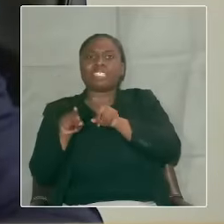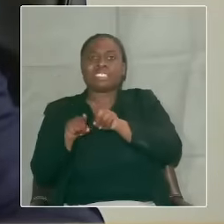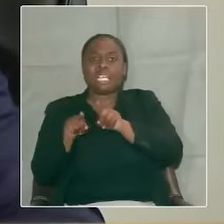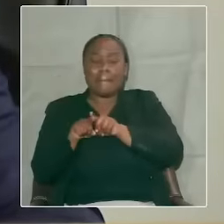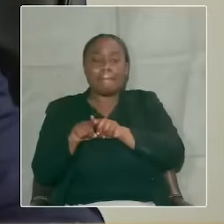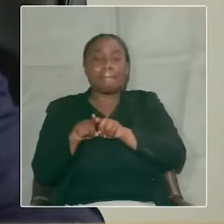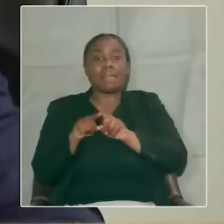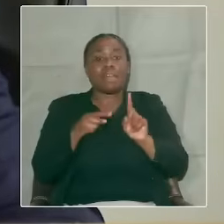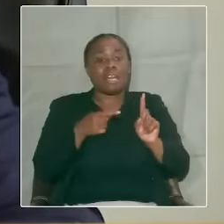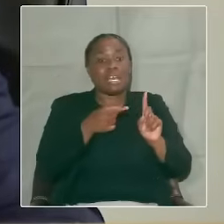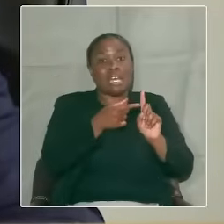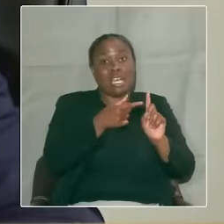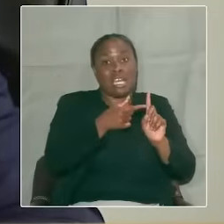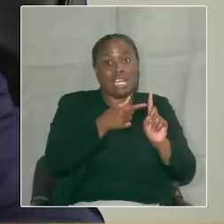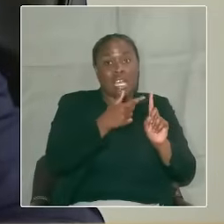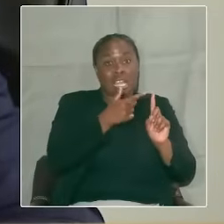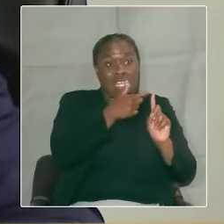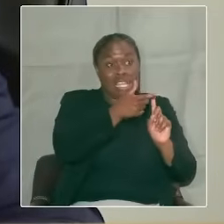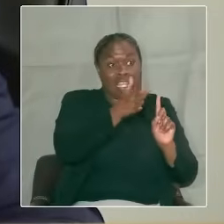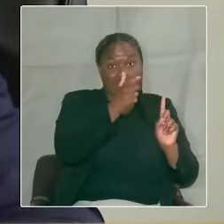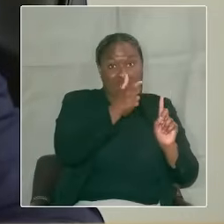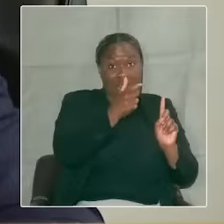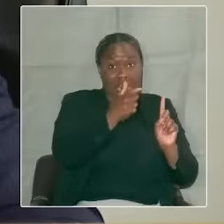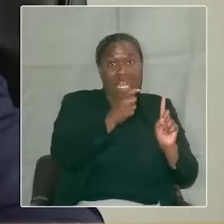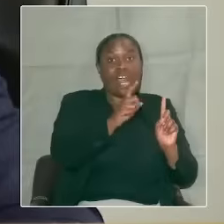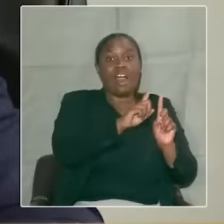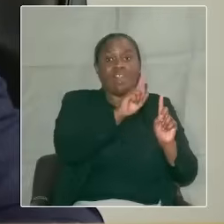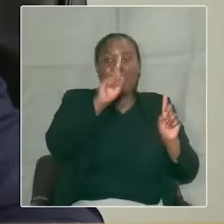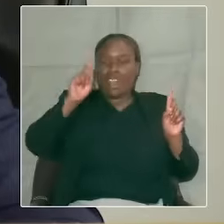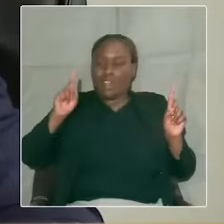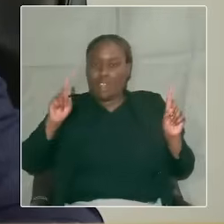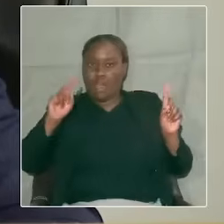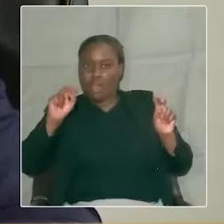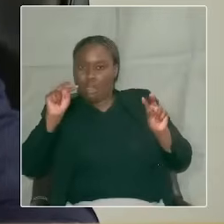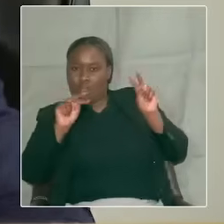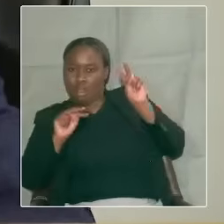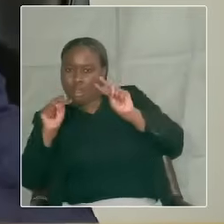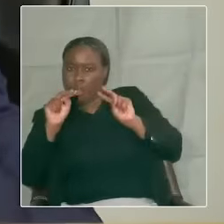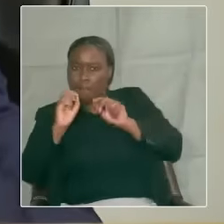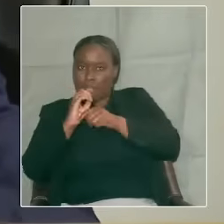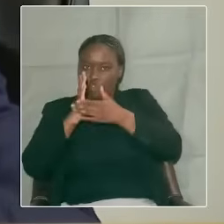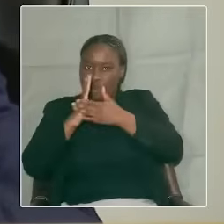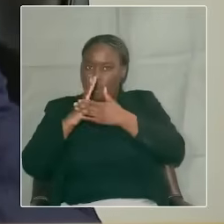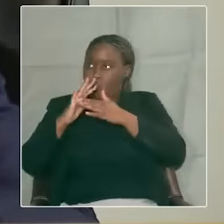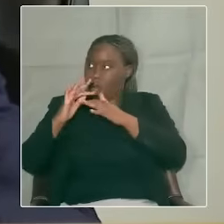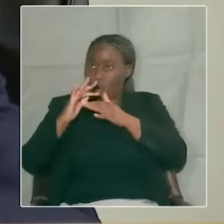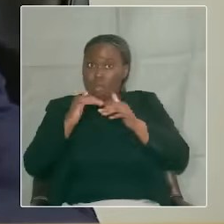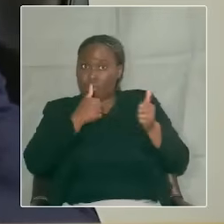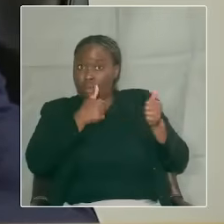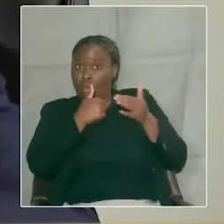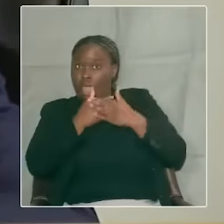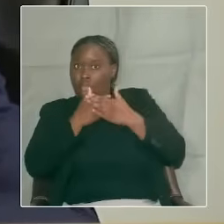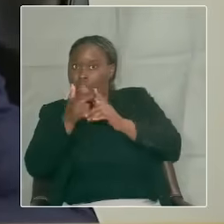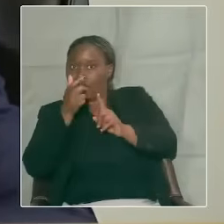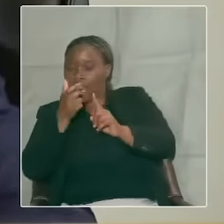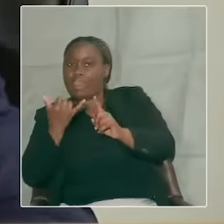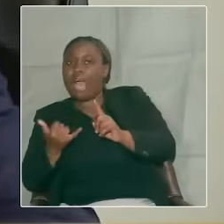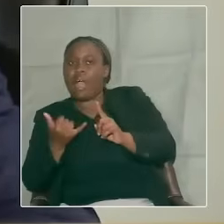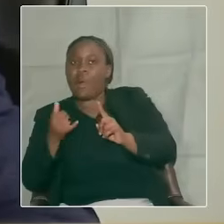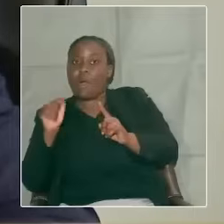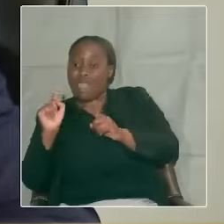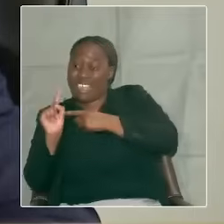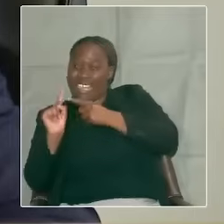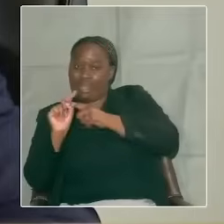people. So after the killing, it's sometimes complex, difficult to link all